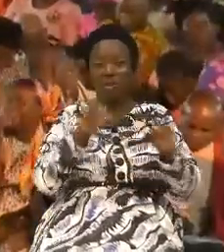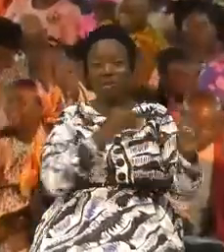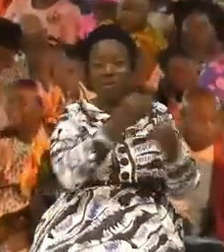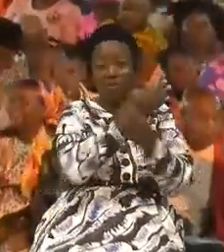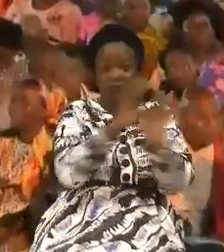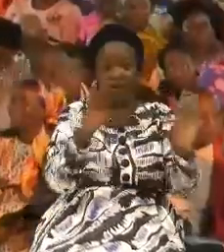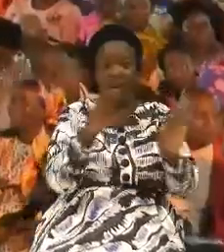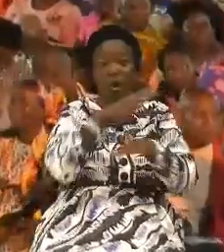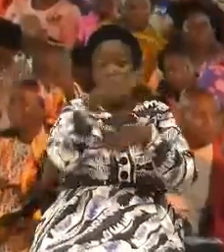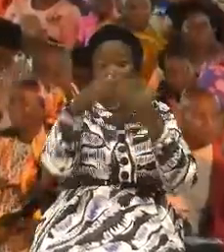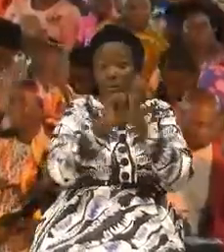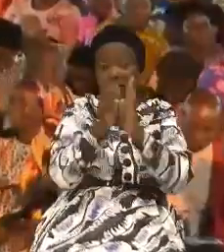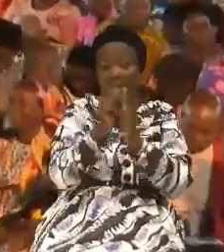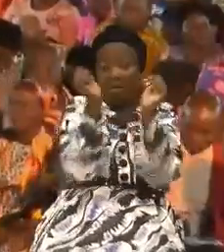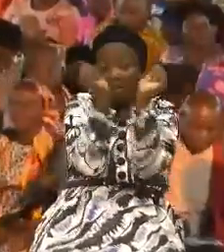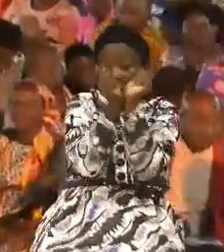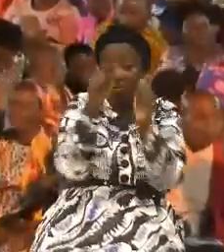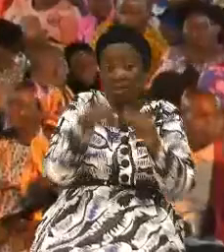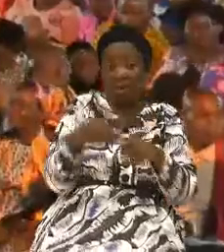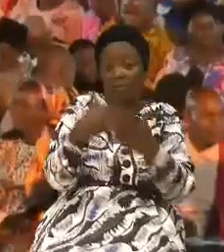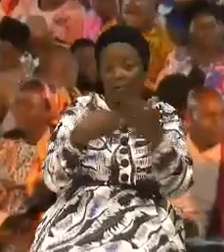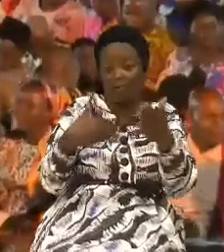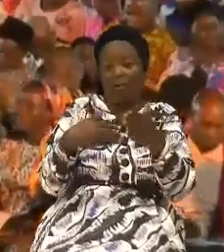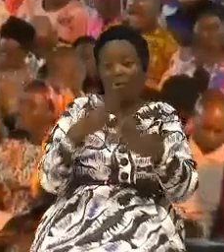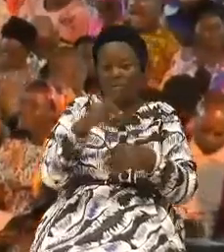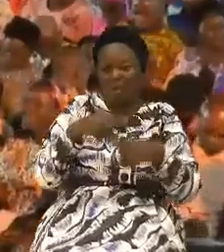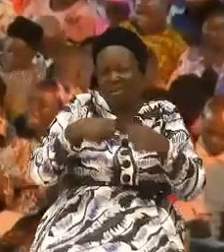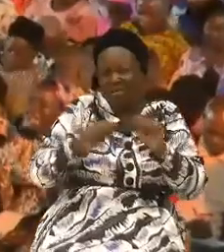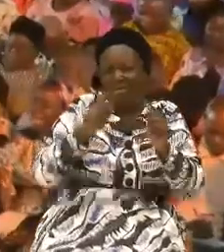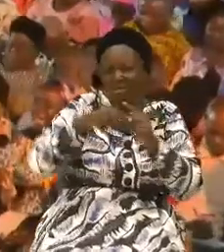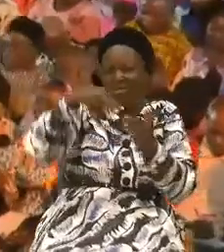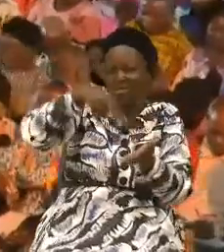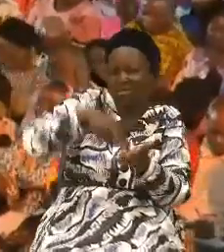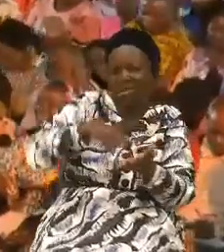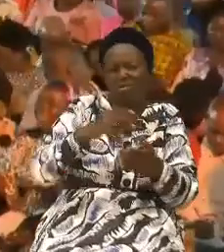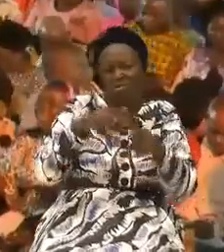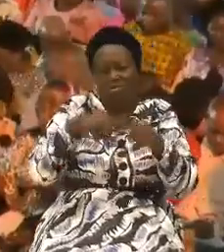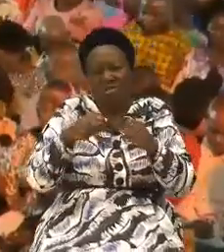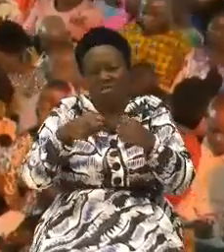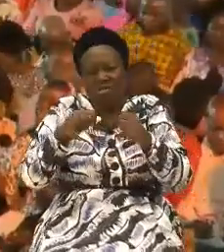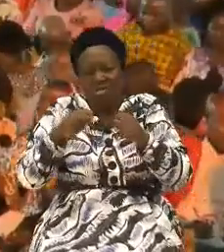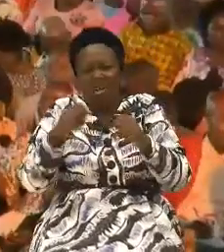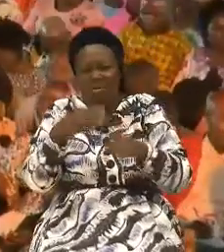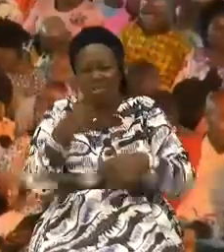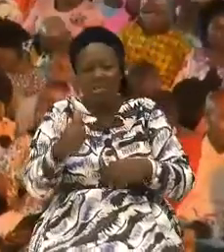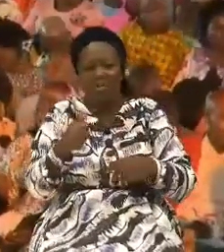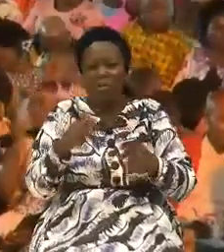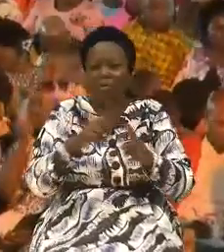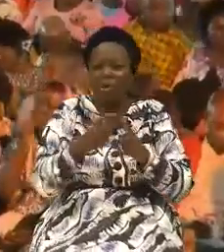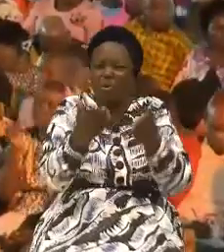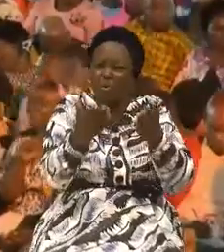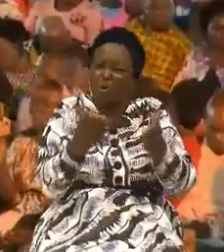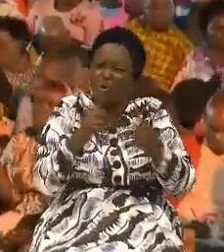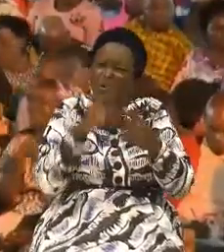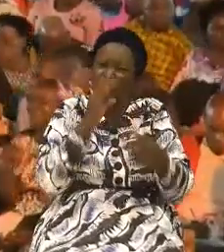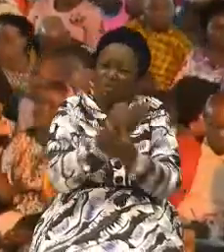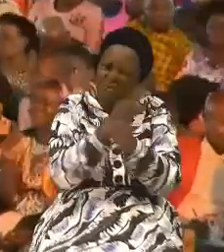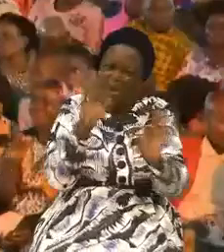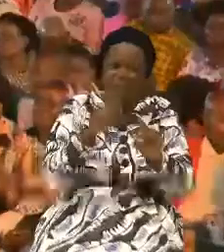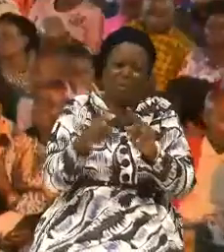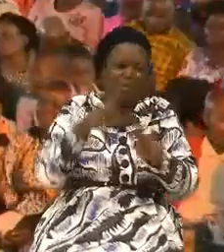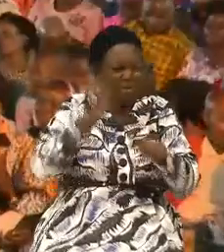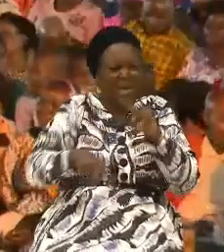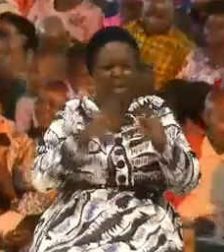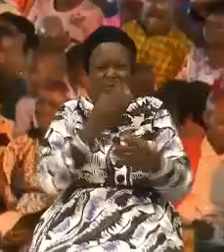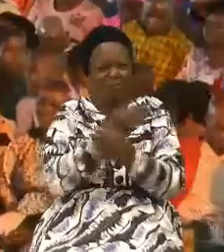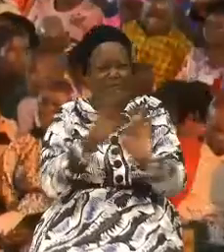stand up for Jesus. You wanted to, but you could not. You were tied down, and then walk by faith and walk